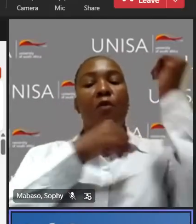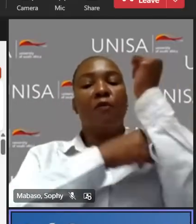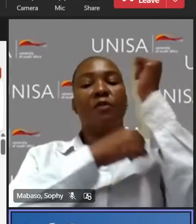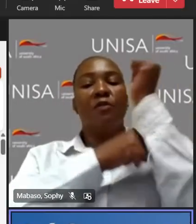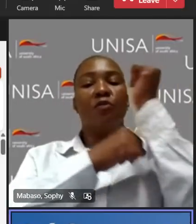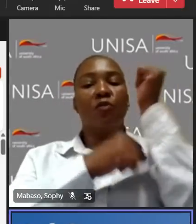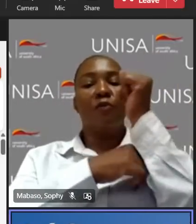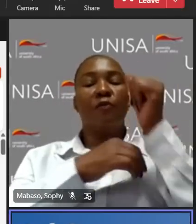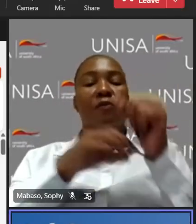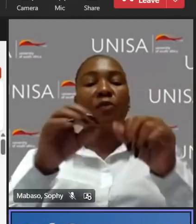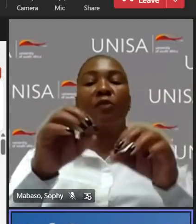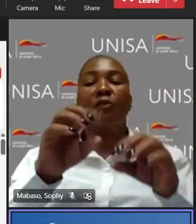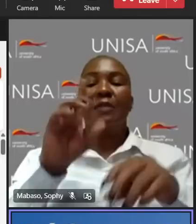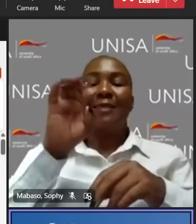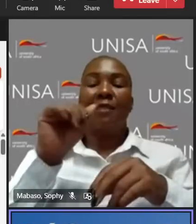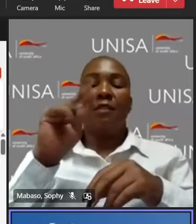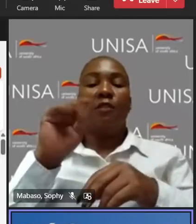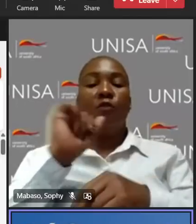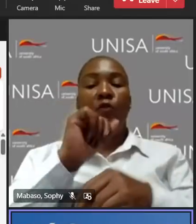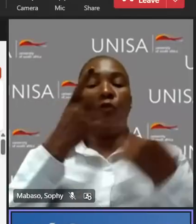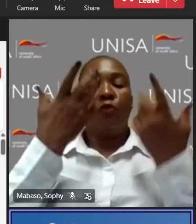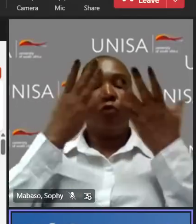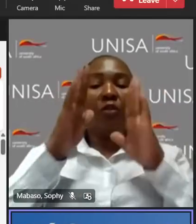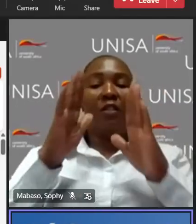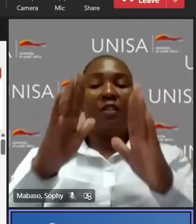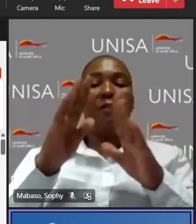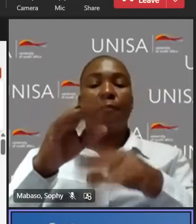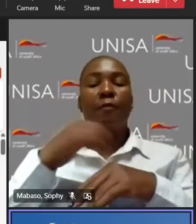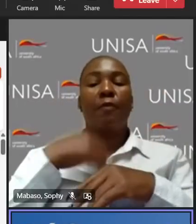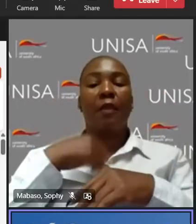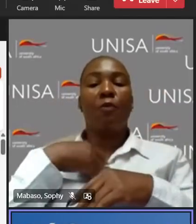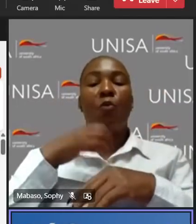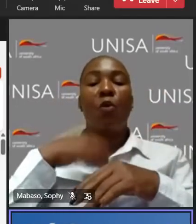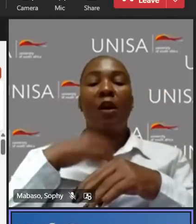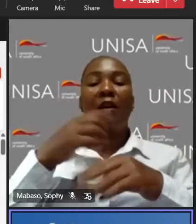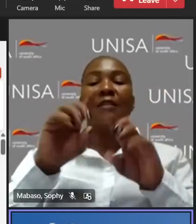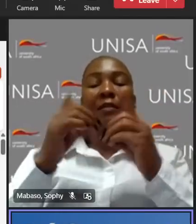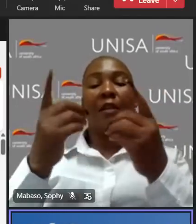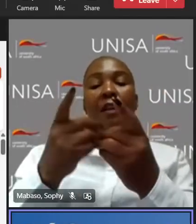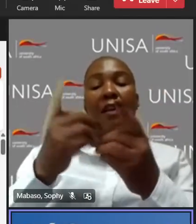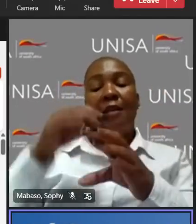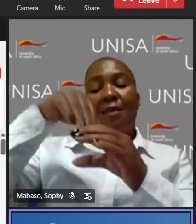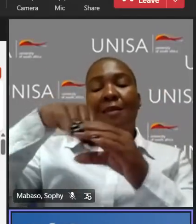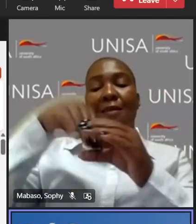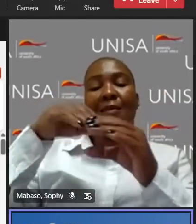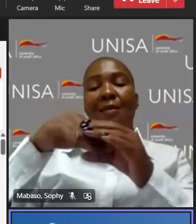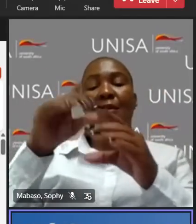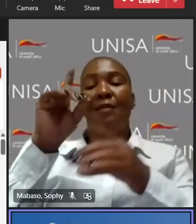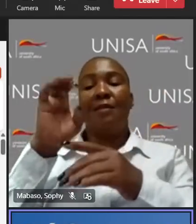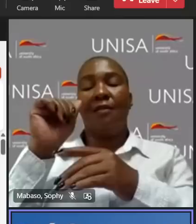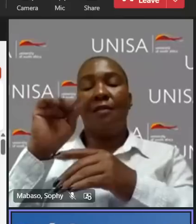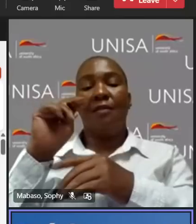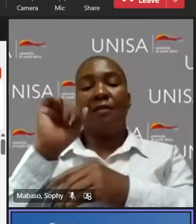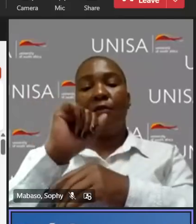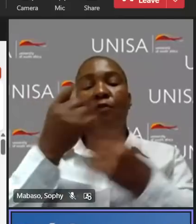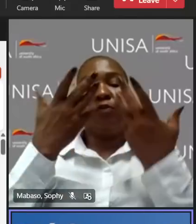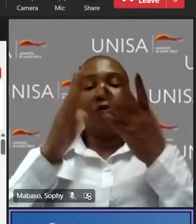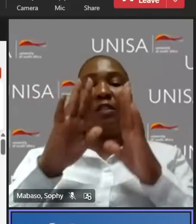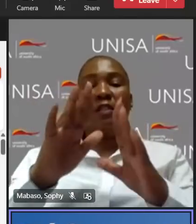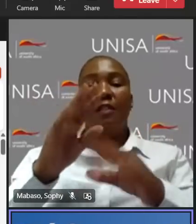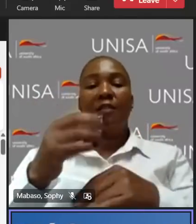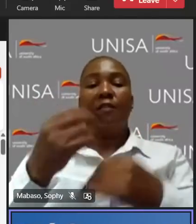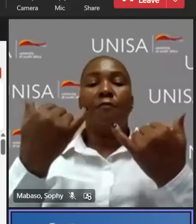of Students, and we are division in the Office of the Dean of Students. We also here with our